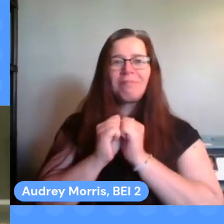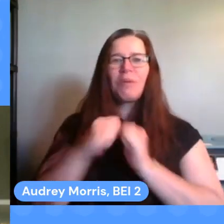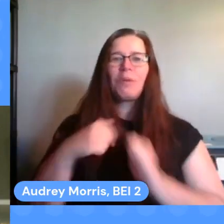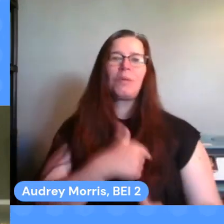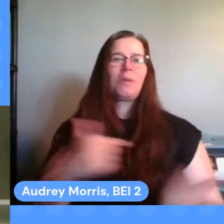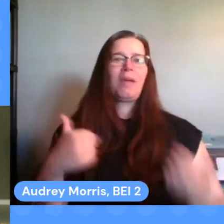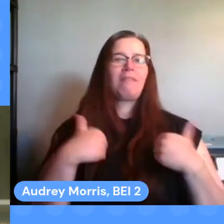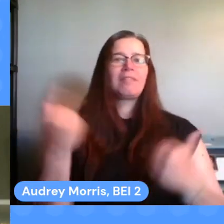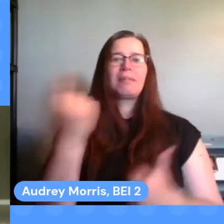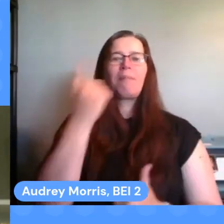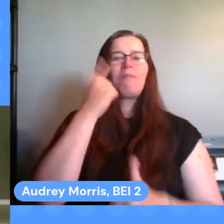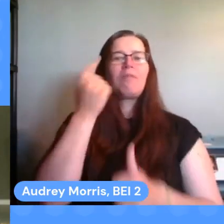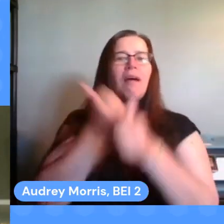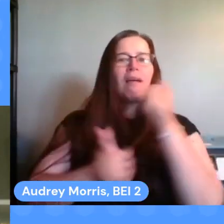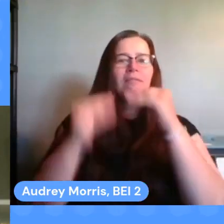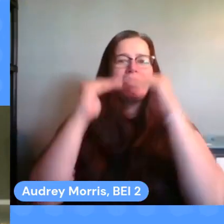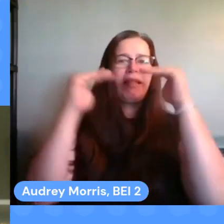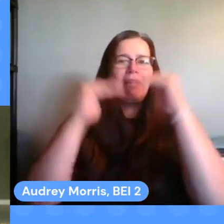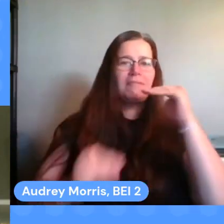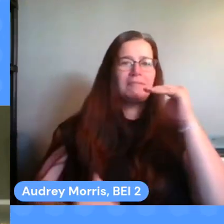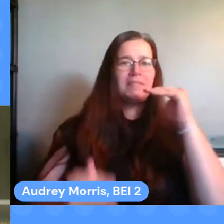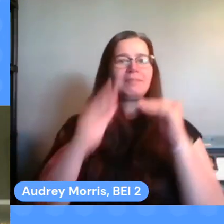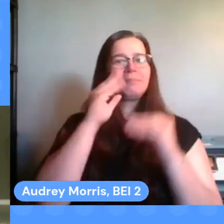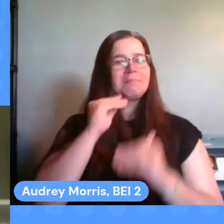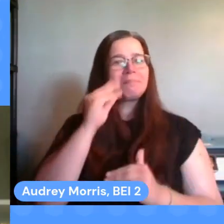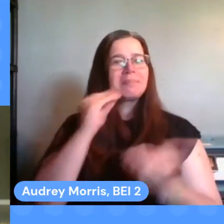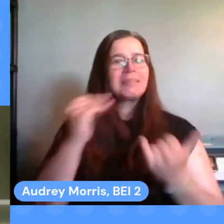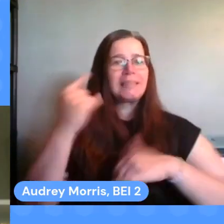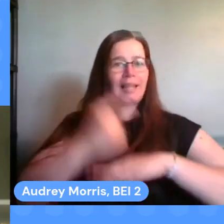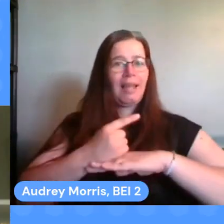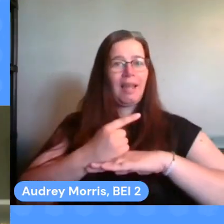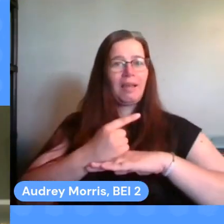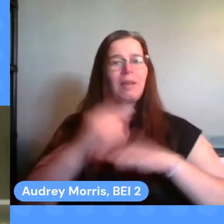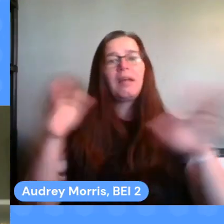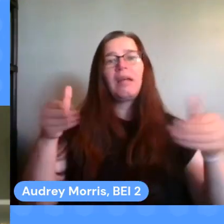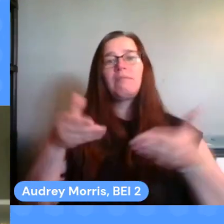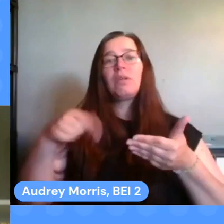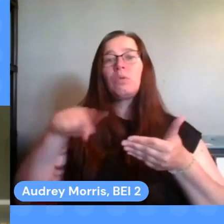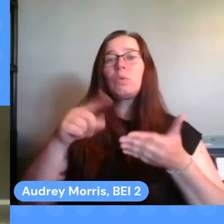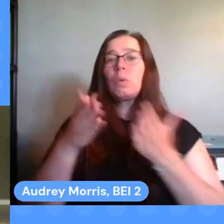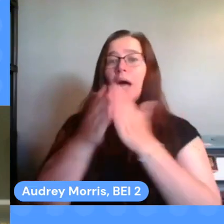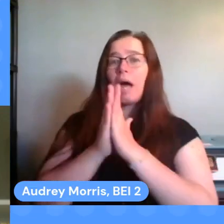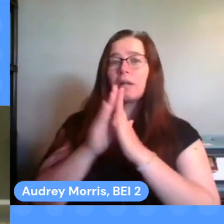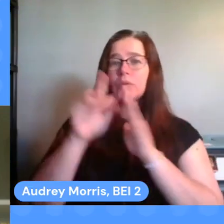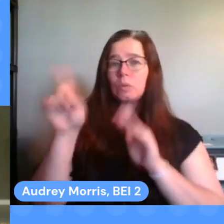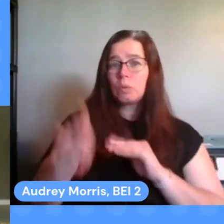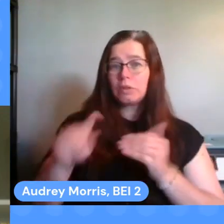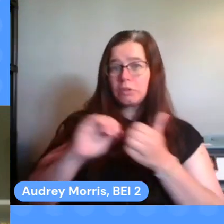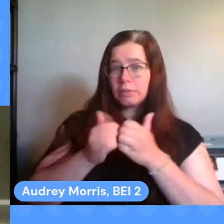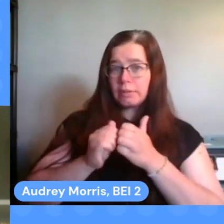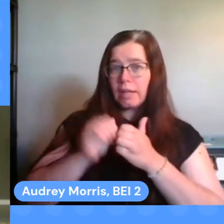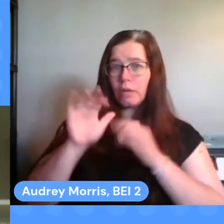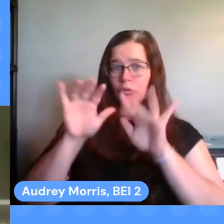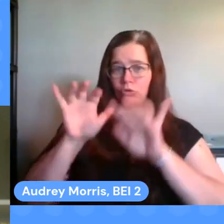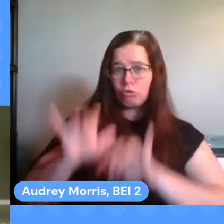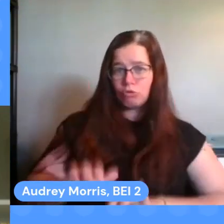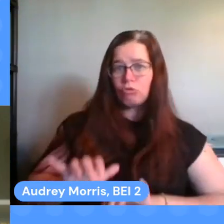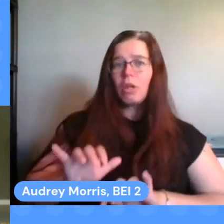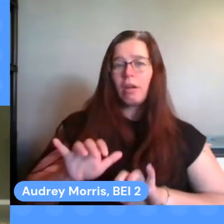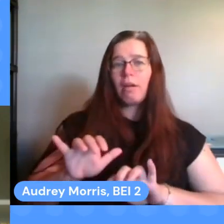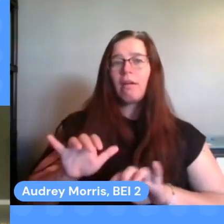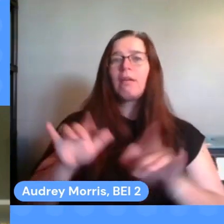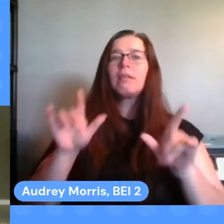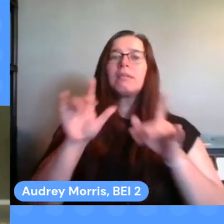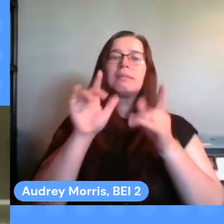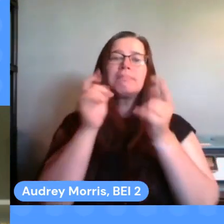all experience levels today, and we invite you to ask questions in the chat, tinker and experiment